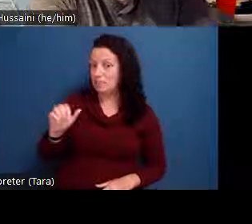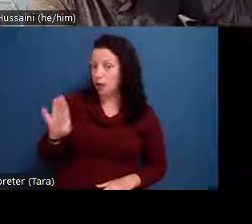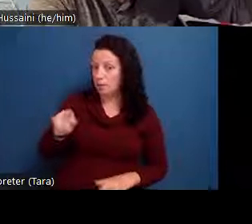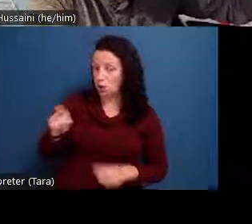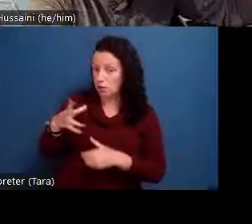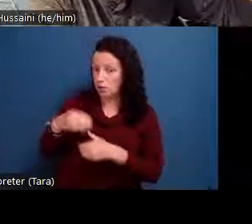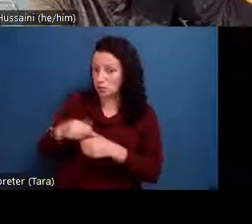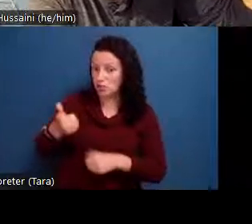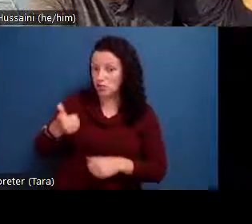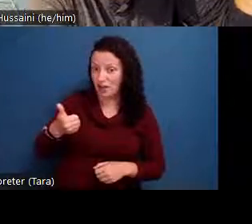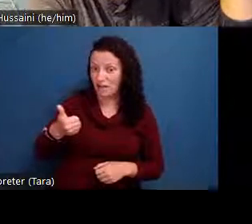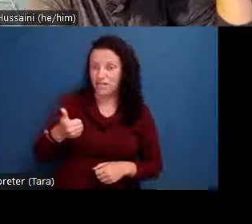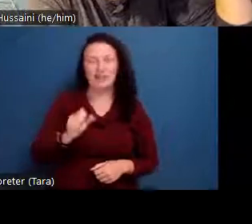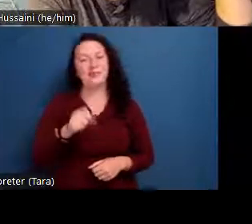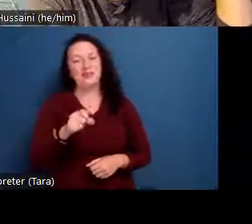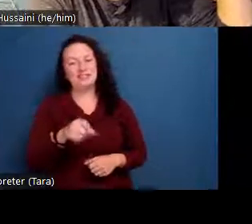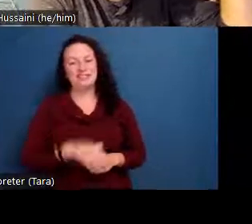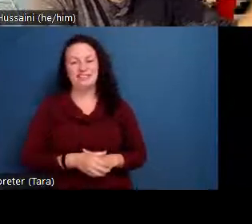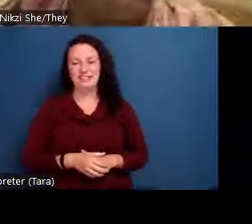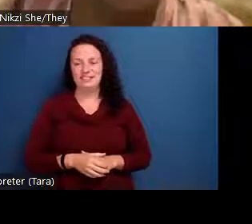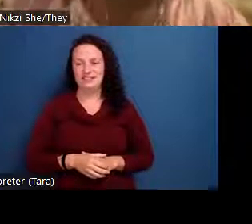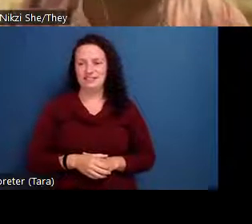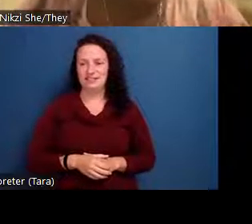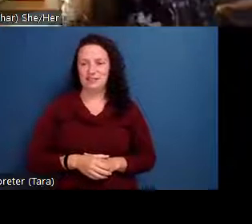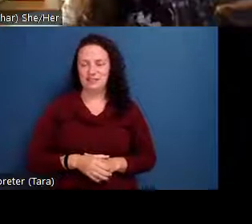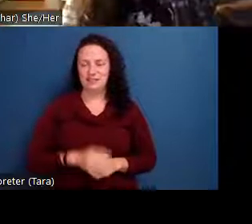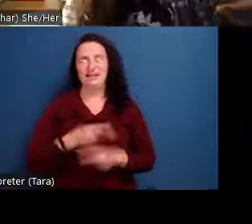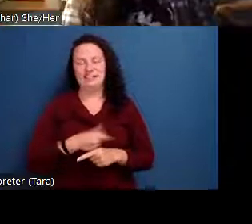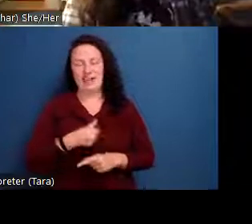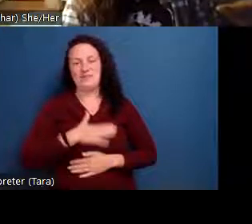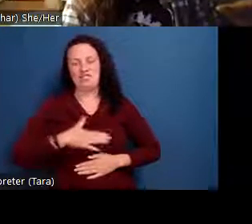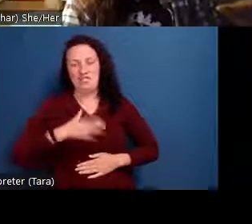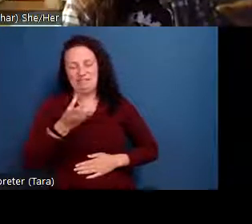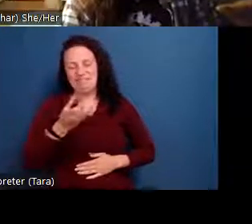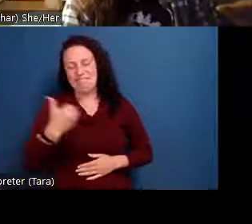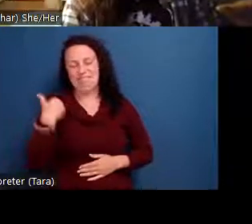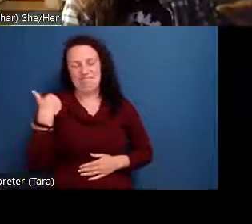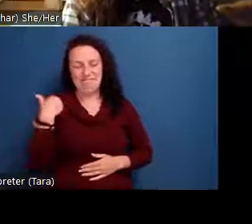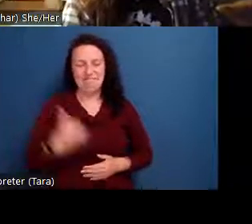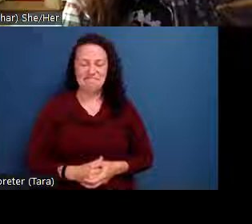Yes. Okay. Appreciate it.